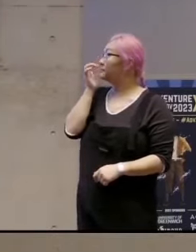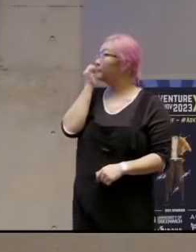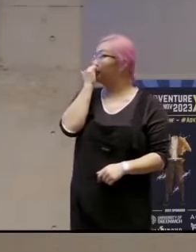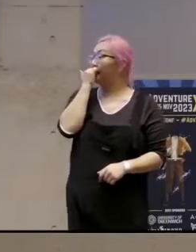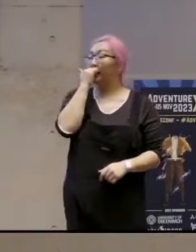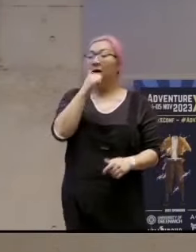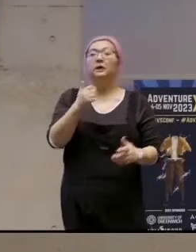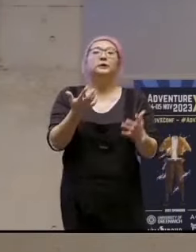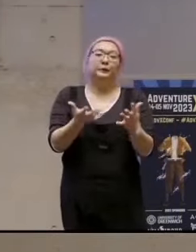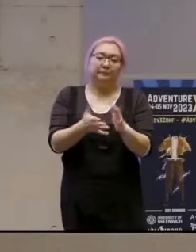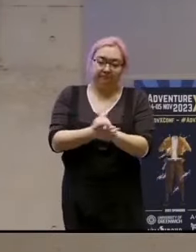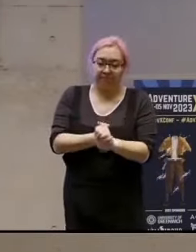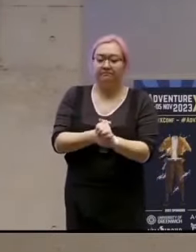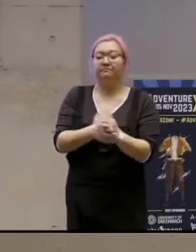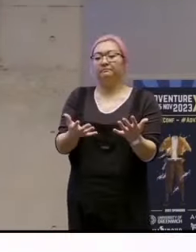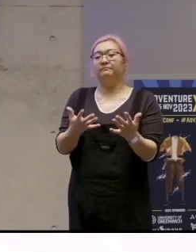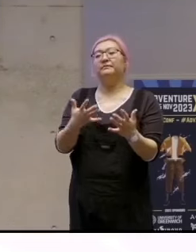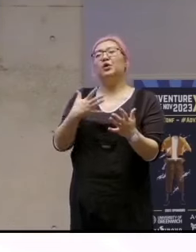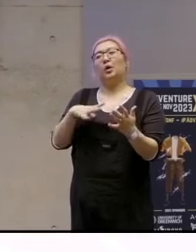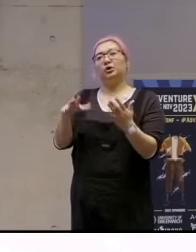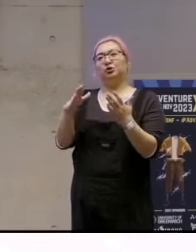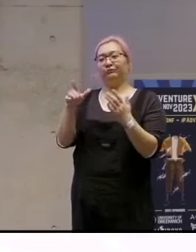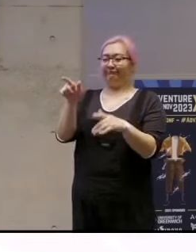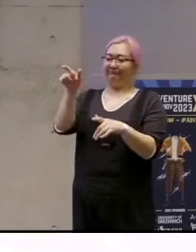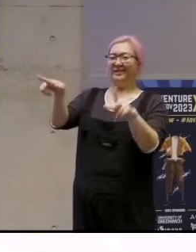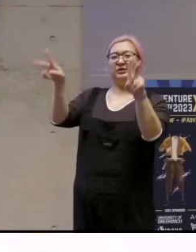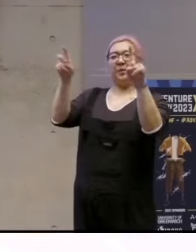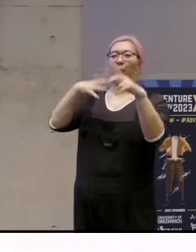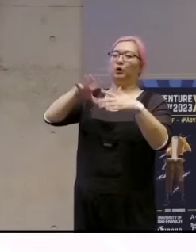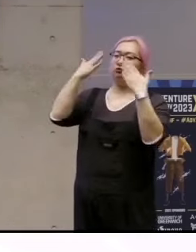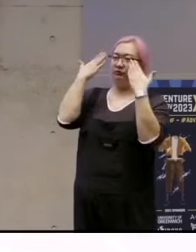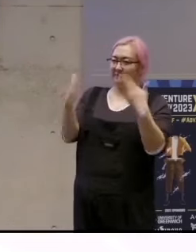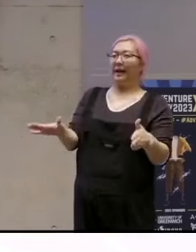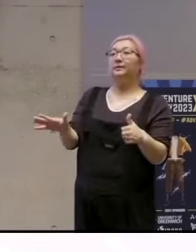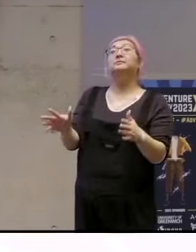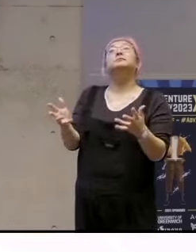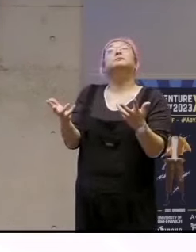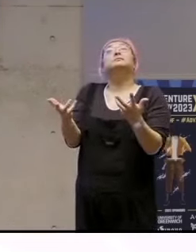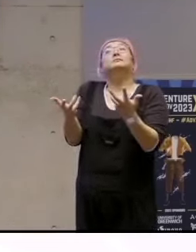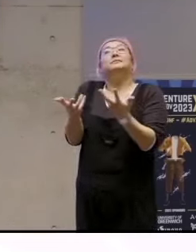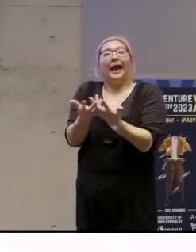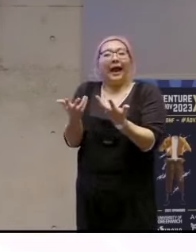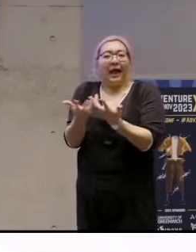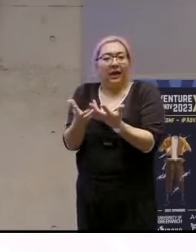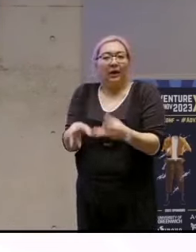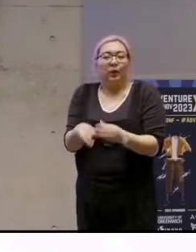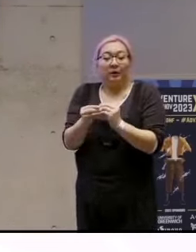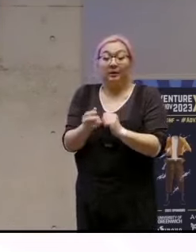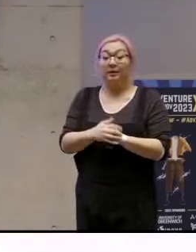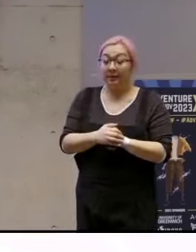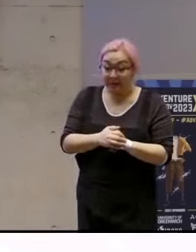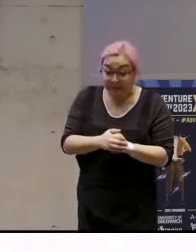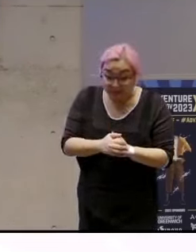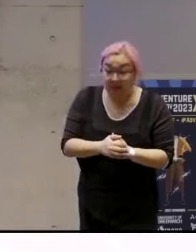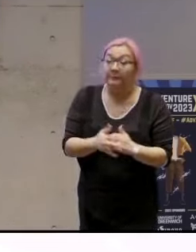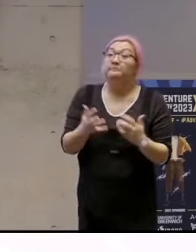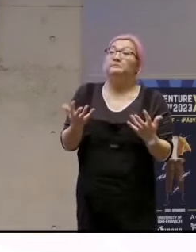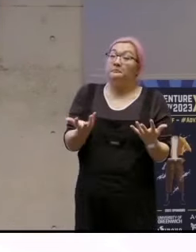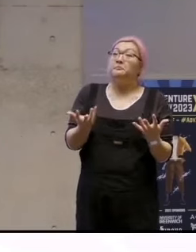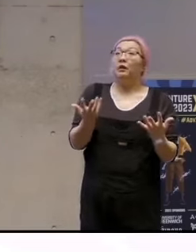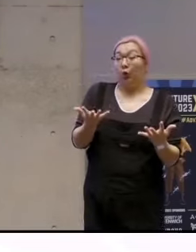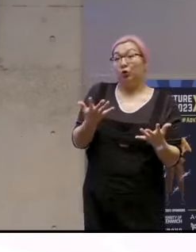in a way that respects your topic? So the first stop is usually going to be films and